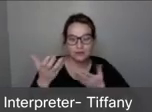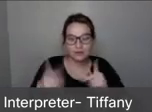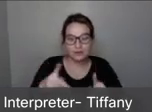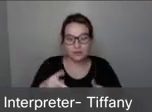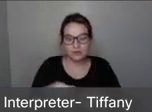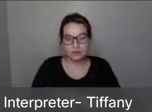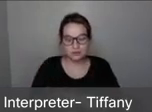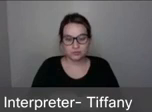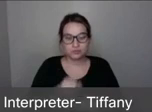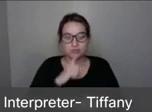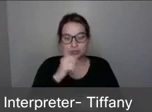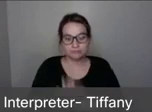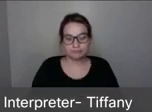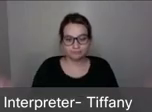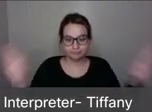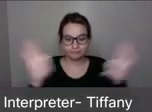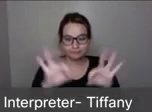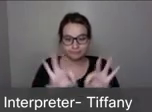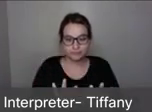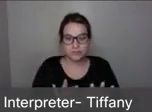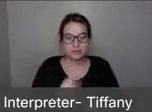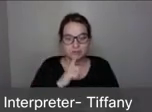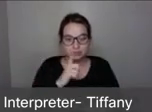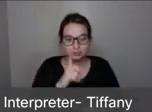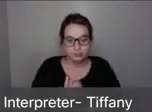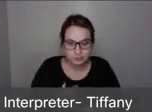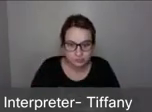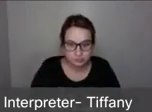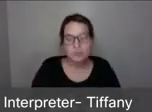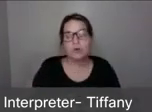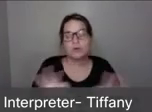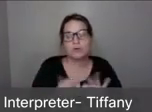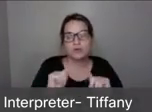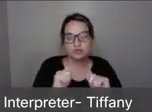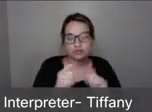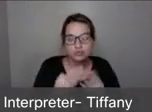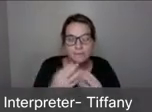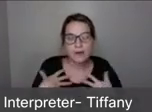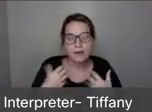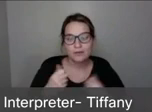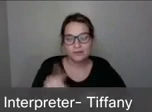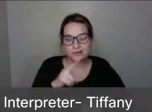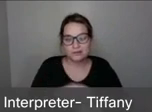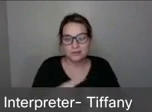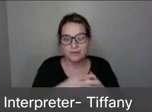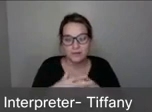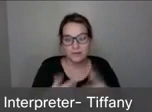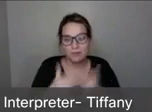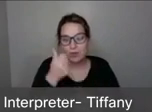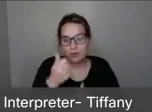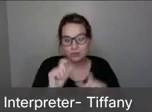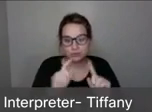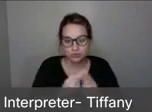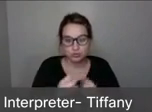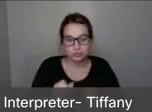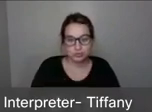of great importance. It's so crucial that the tribe be in a healthy Native American majority district in order to